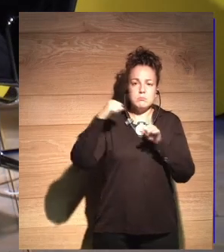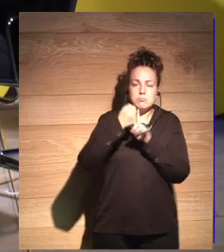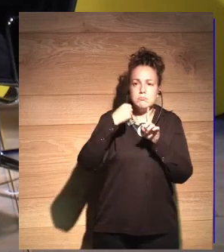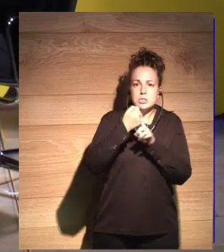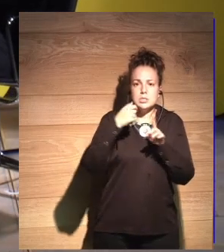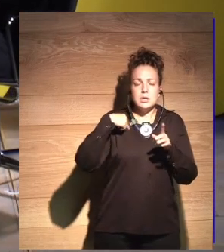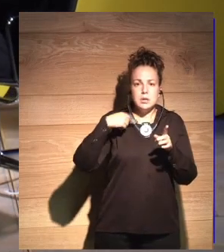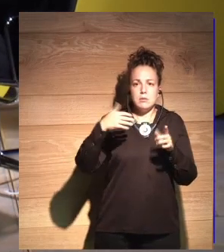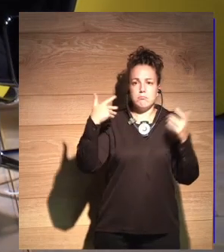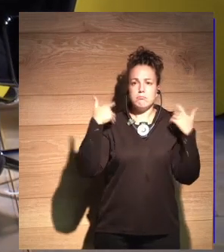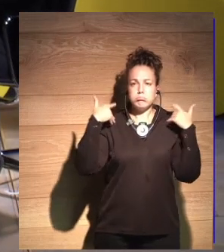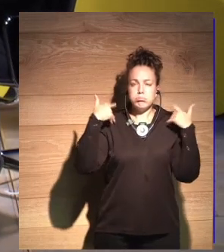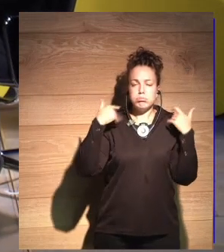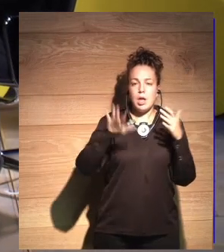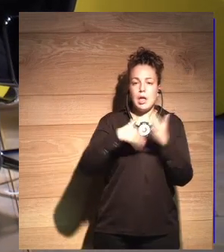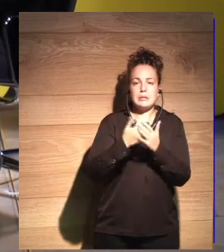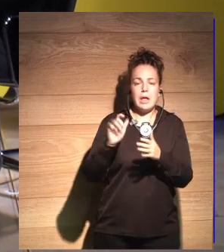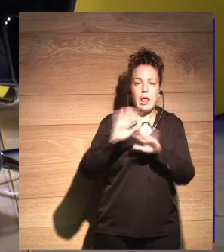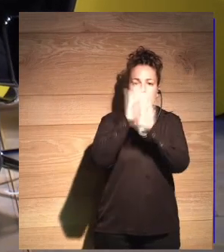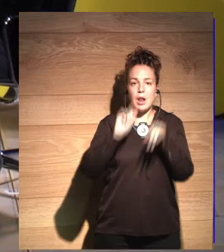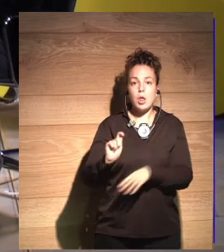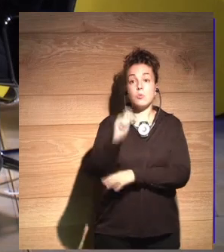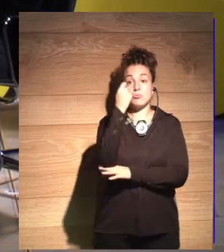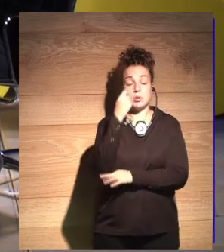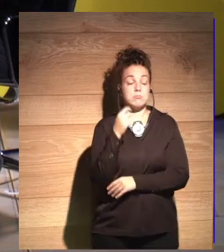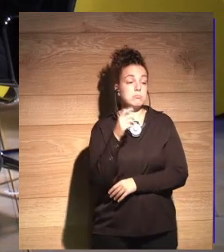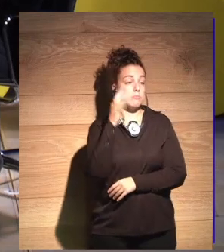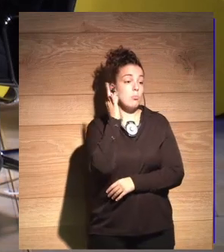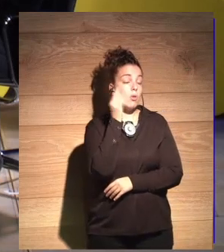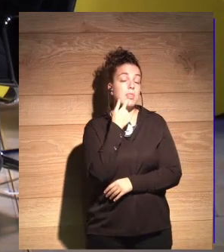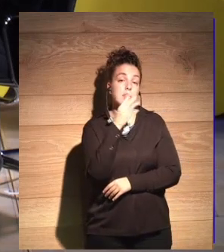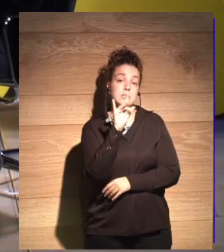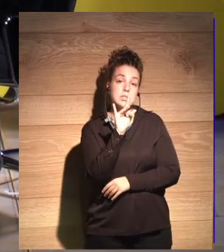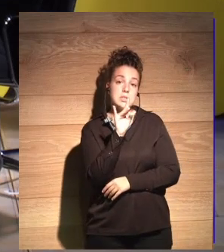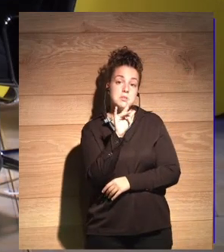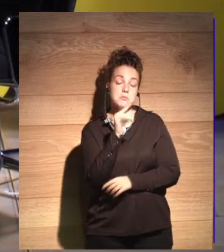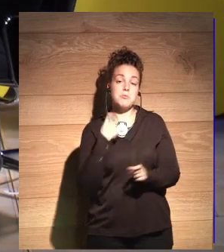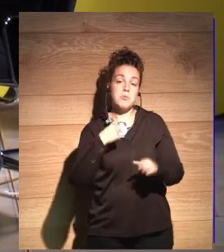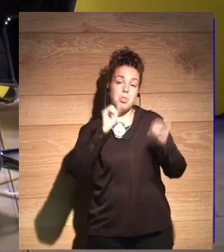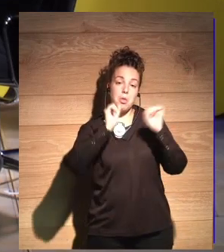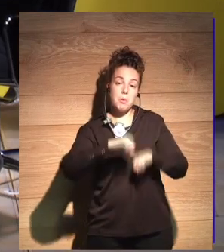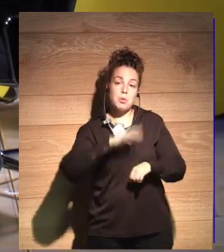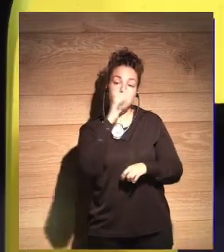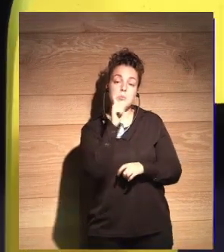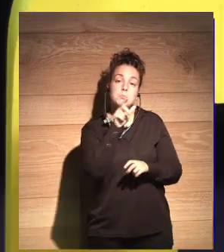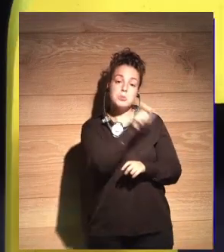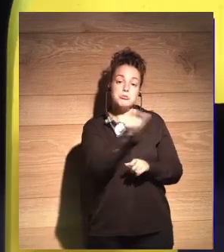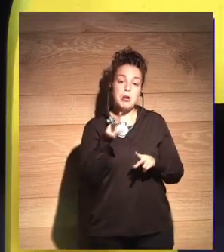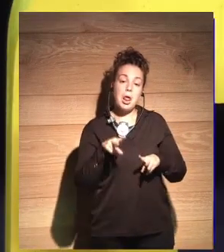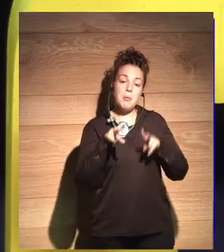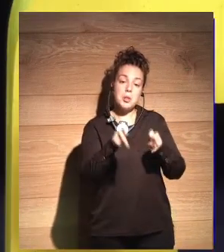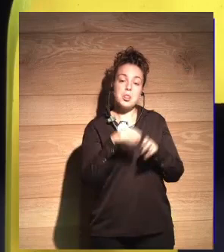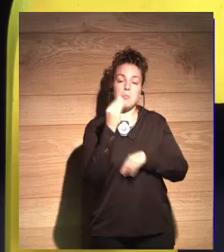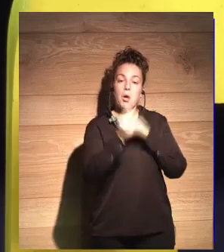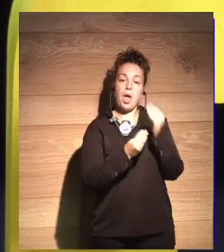Yeah, I agree. I find that most people are so early on. People would make their own music, right? They would eat dinner